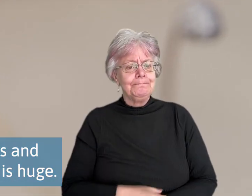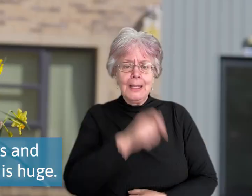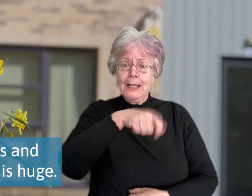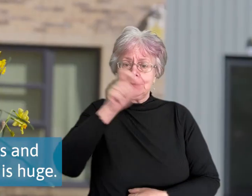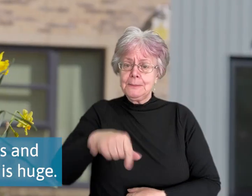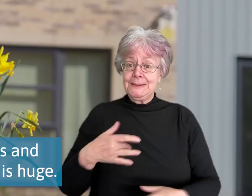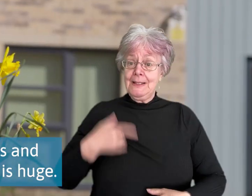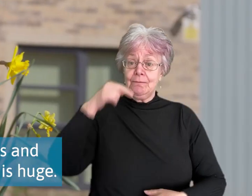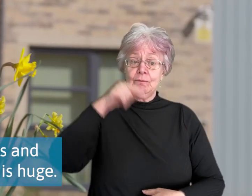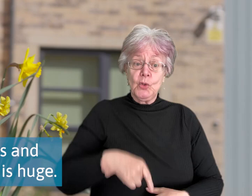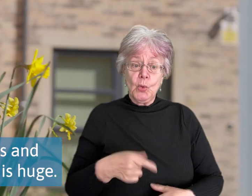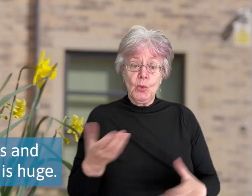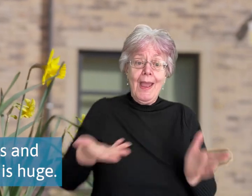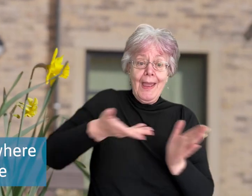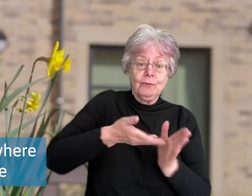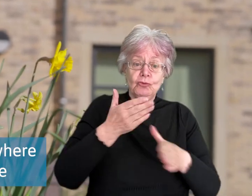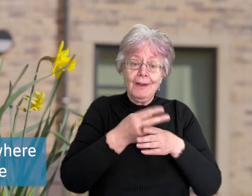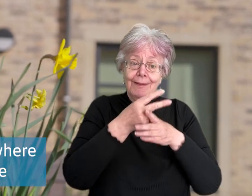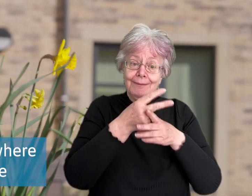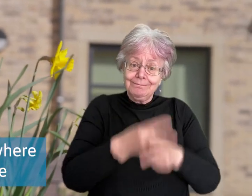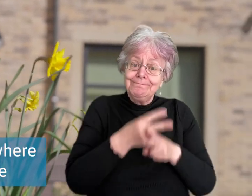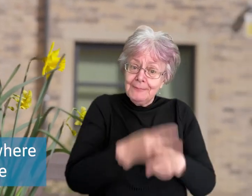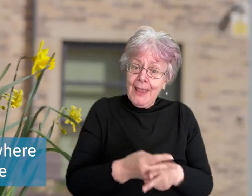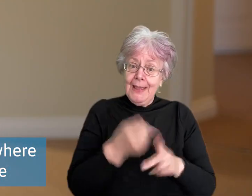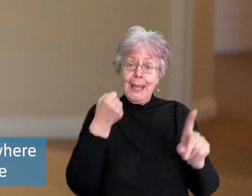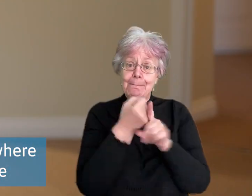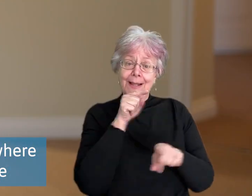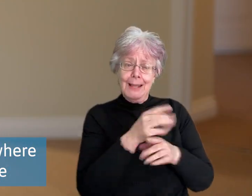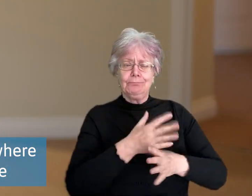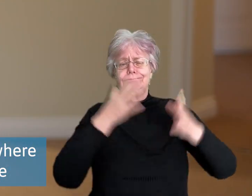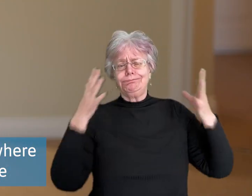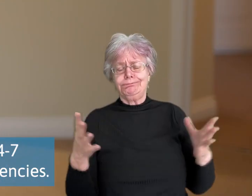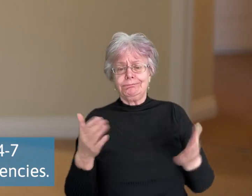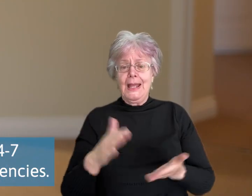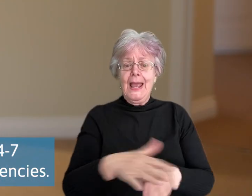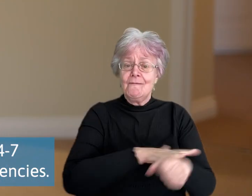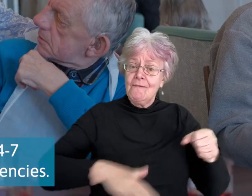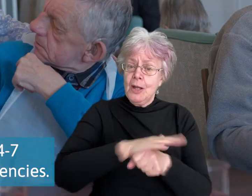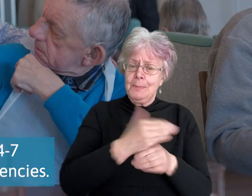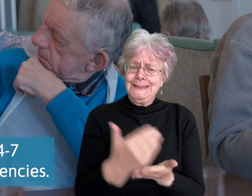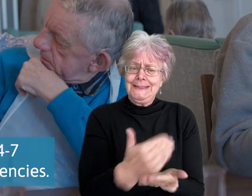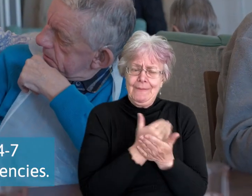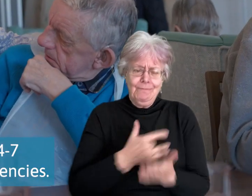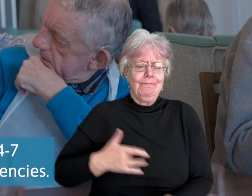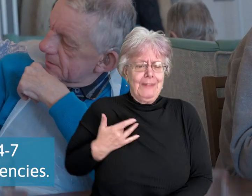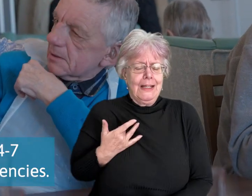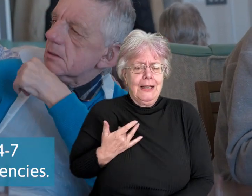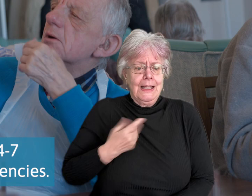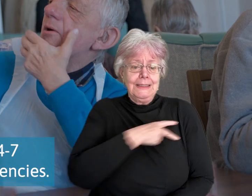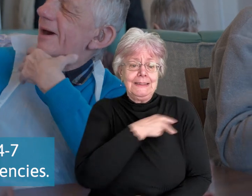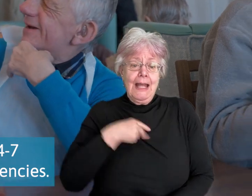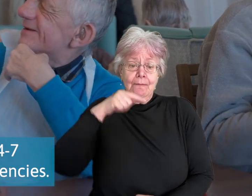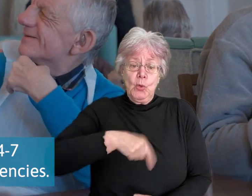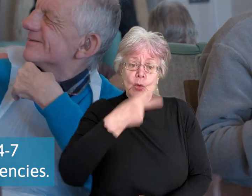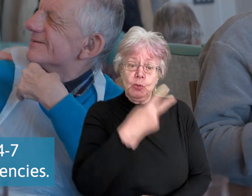being able to live in extra care is huge. They're in an environment where they feel safe and secure, and there's staff on site